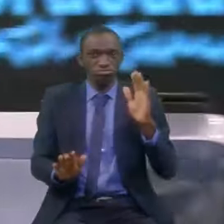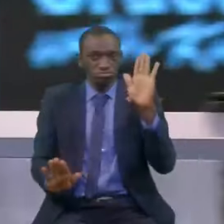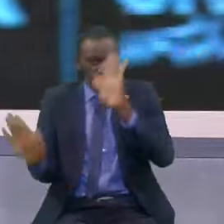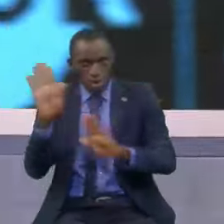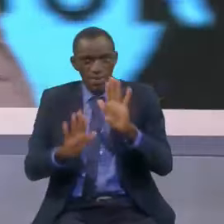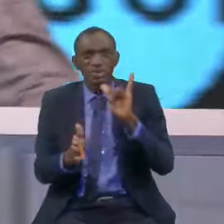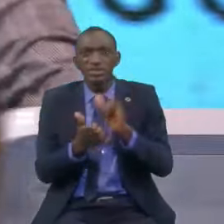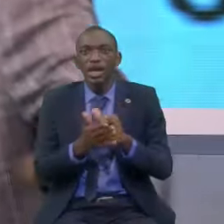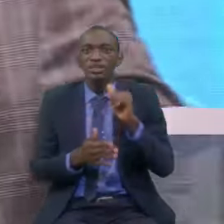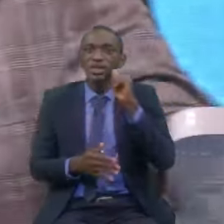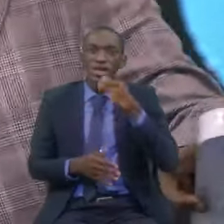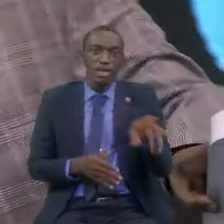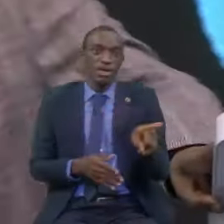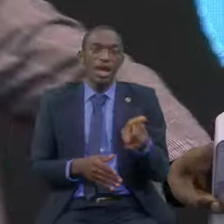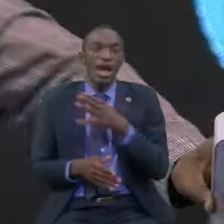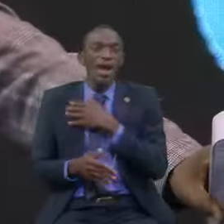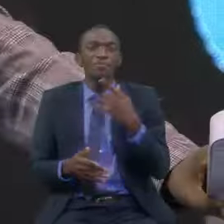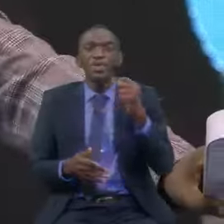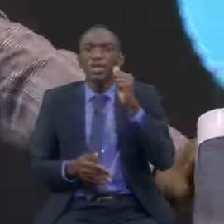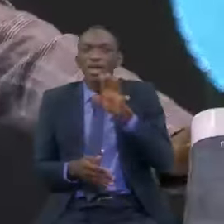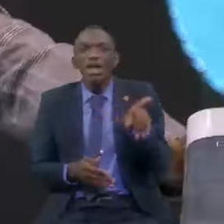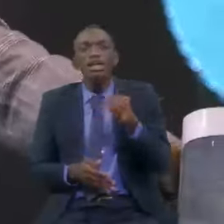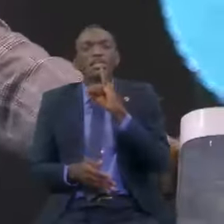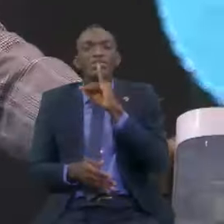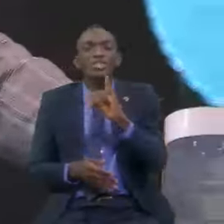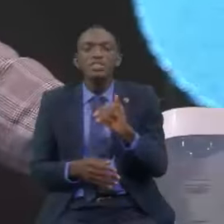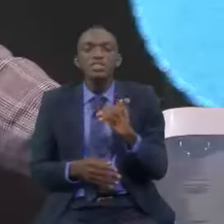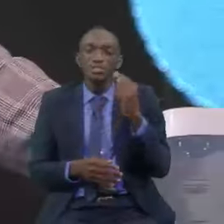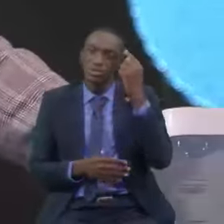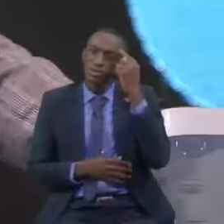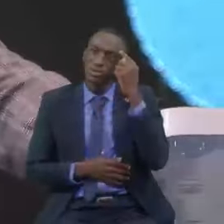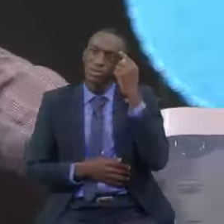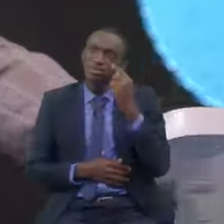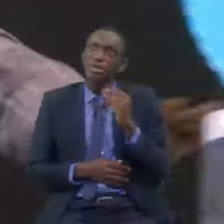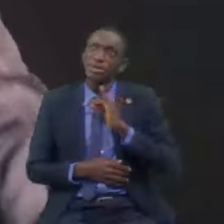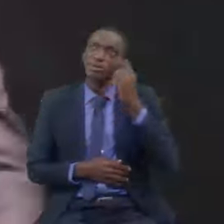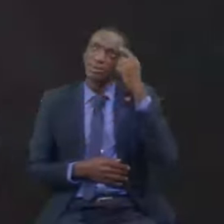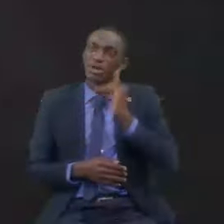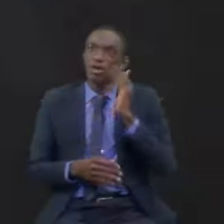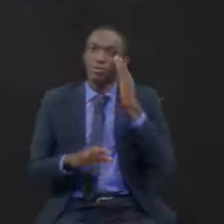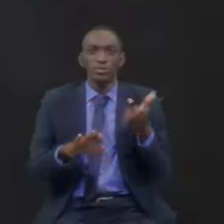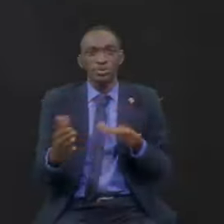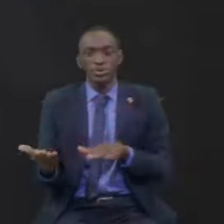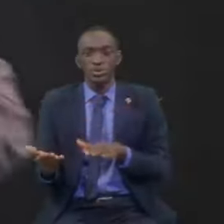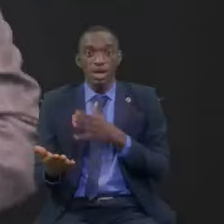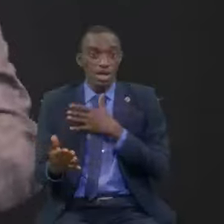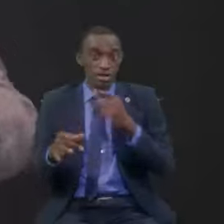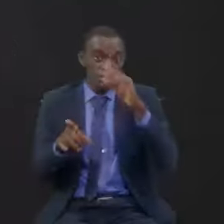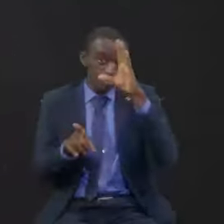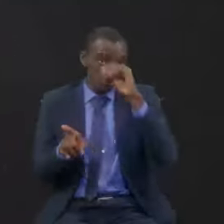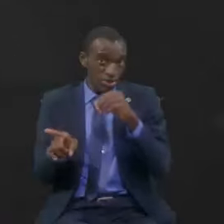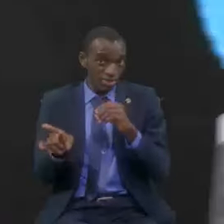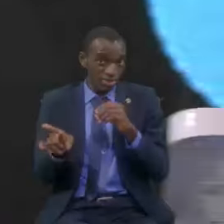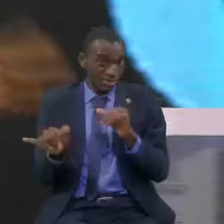the girl is thinking, I think I ought to die. And the boy, the same family, will